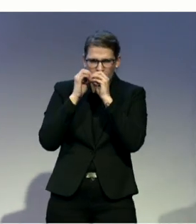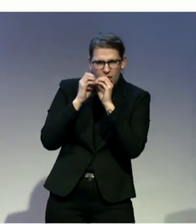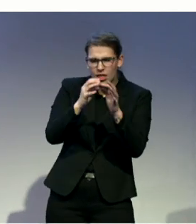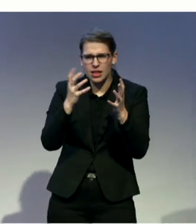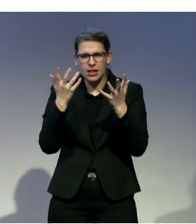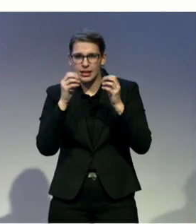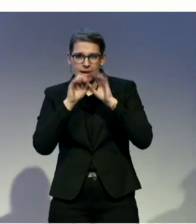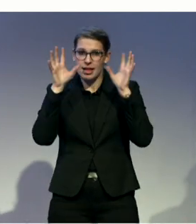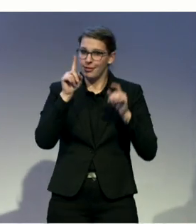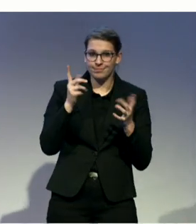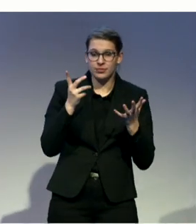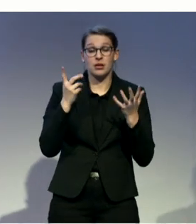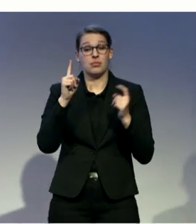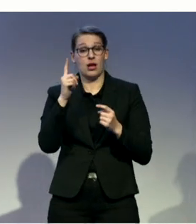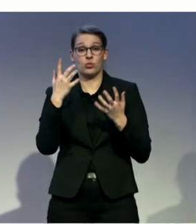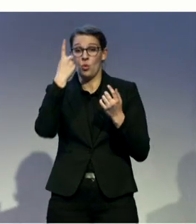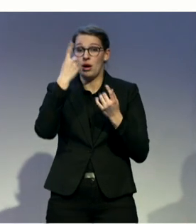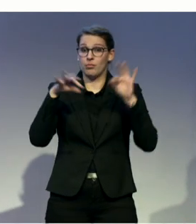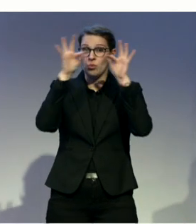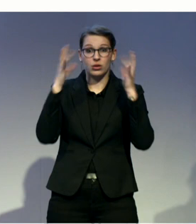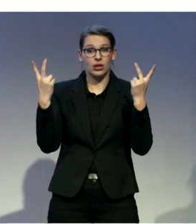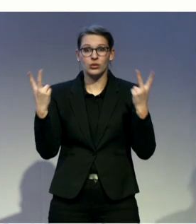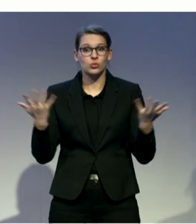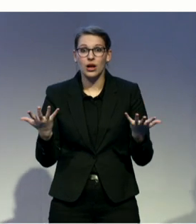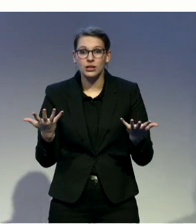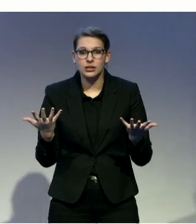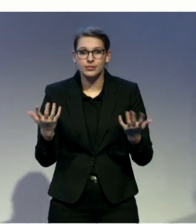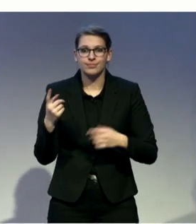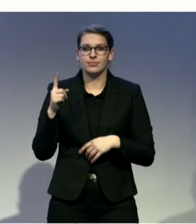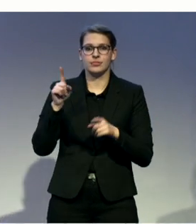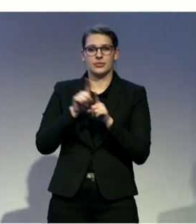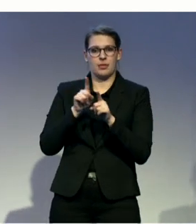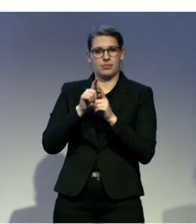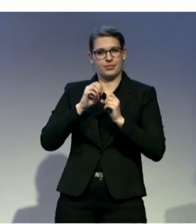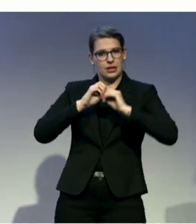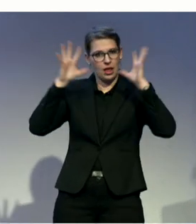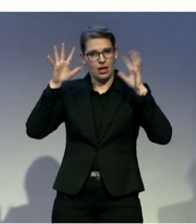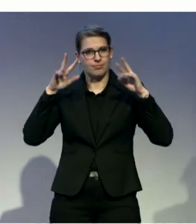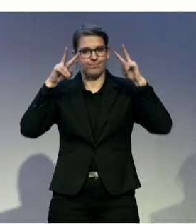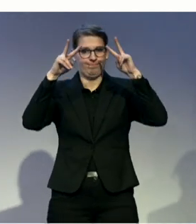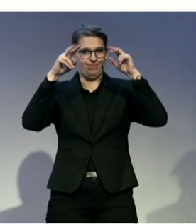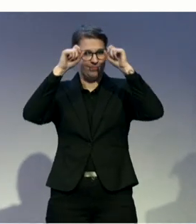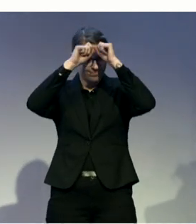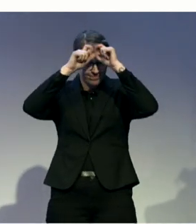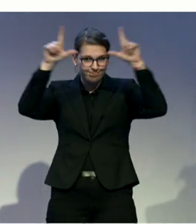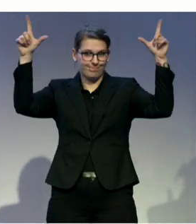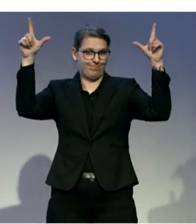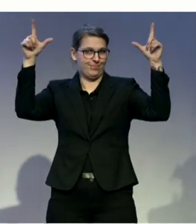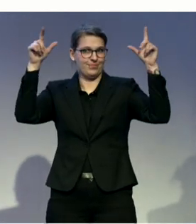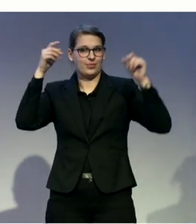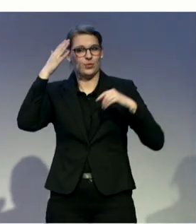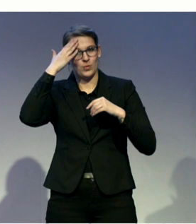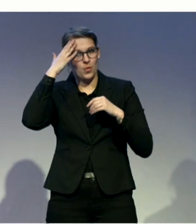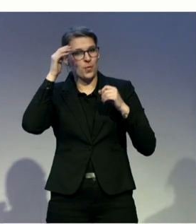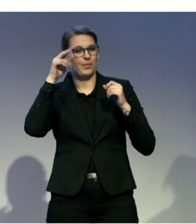vision. We don't have any vision with regard of people with disability. what they need, what kind of services, how